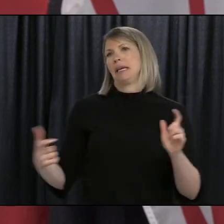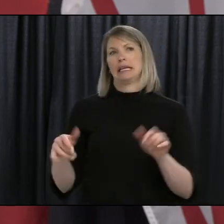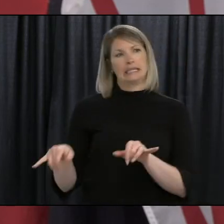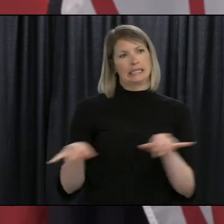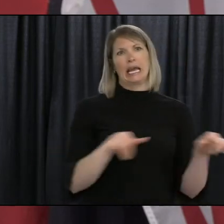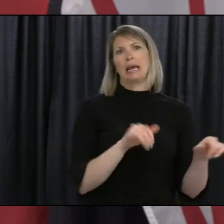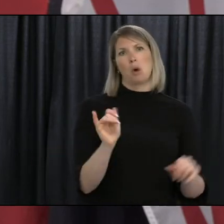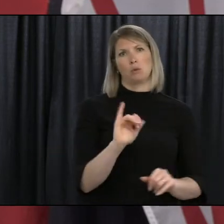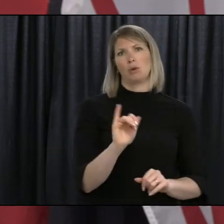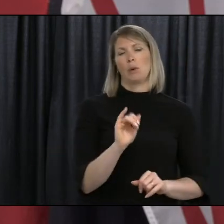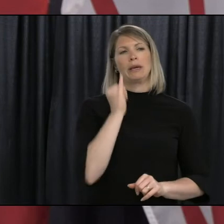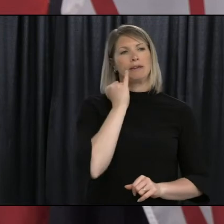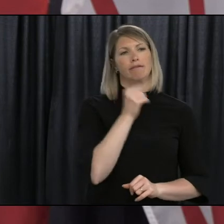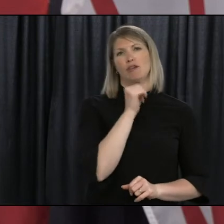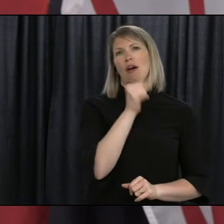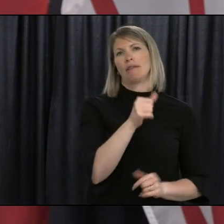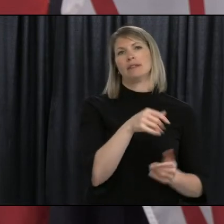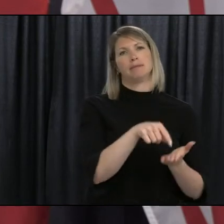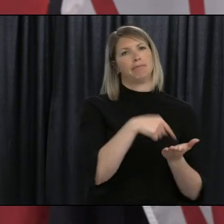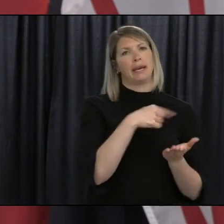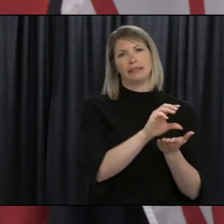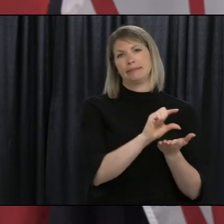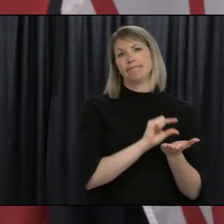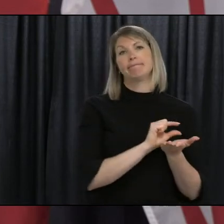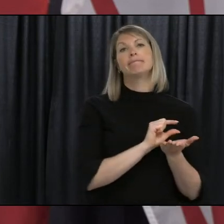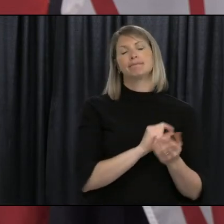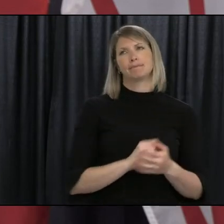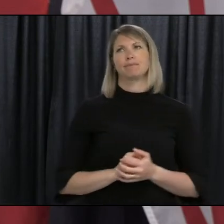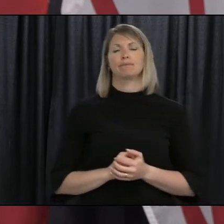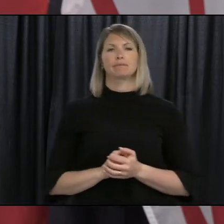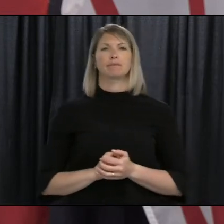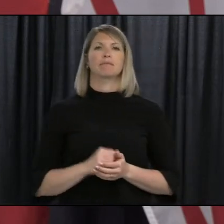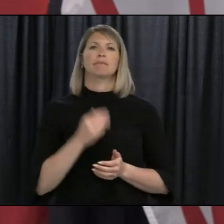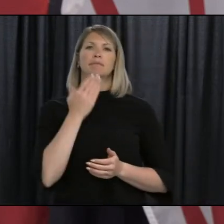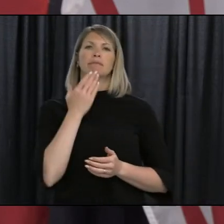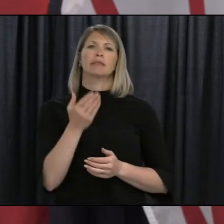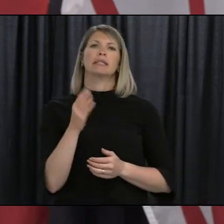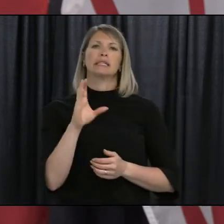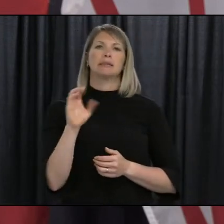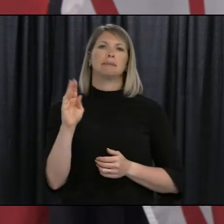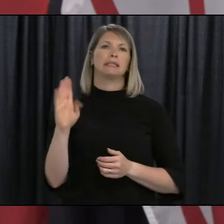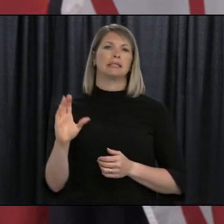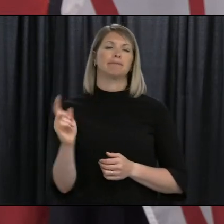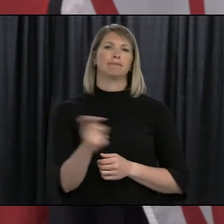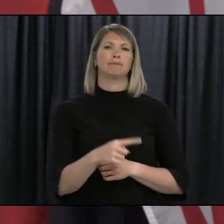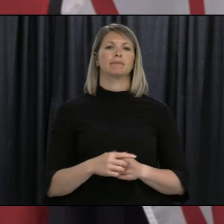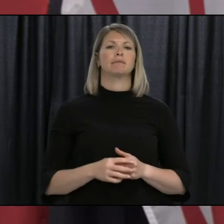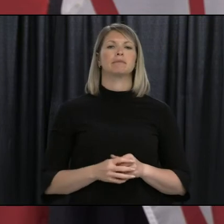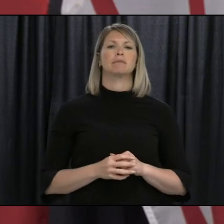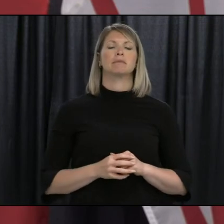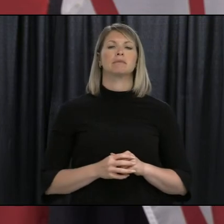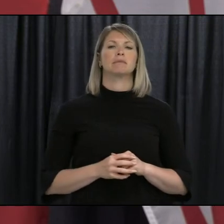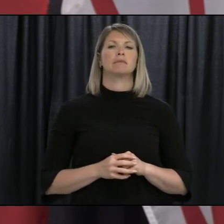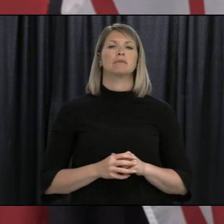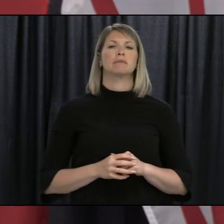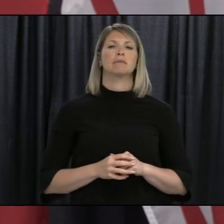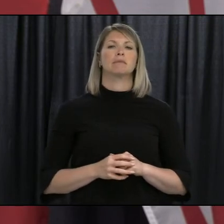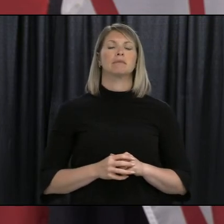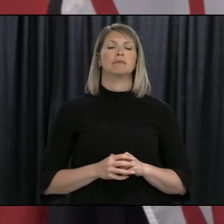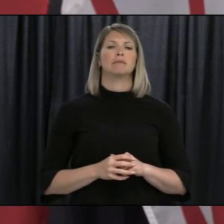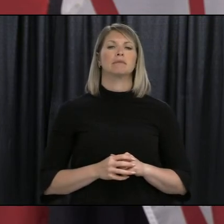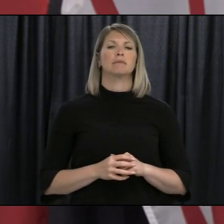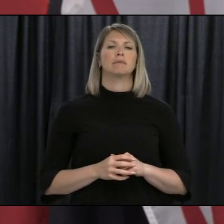Thank you, Minister. Next on the line, we have Anthony Germain with CBC. Please go ahead. Yeah, Mr. Osborne, would it be fair to say that